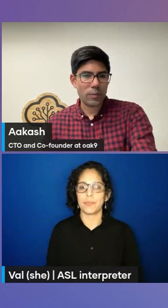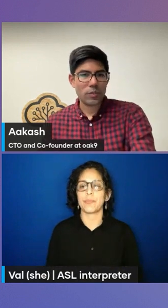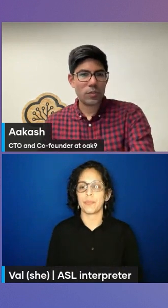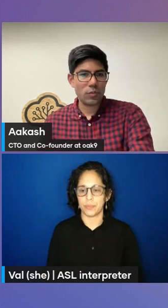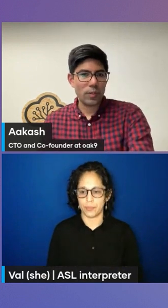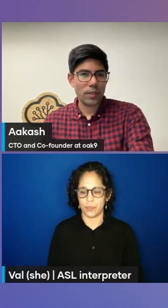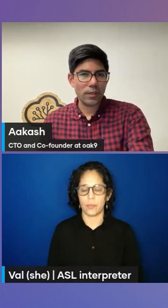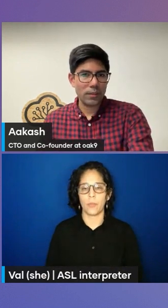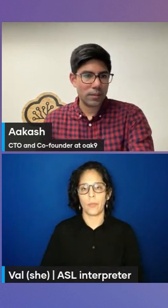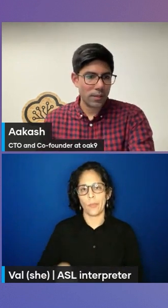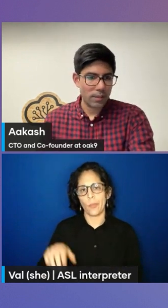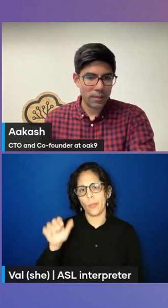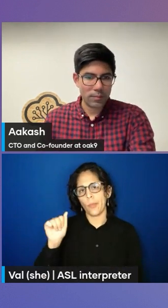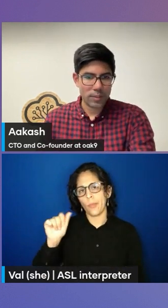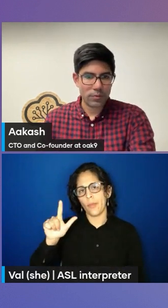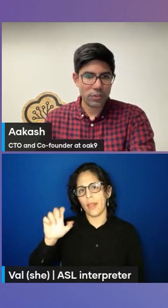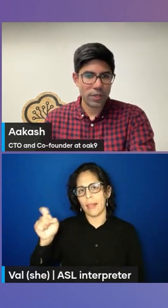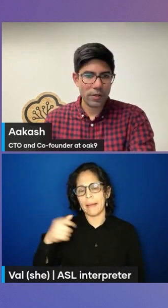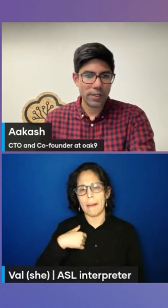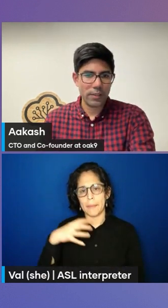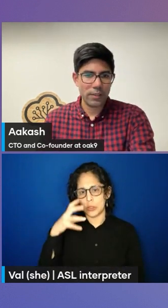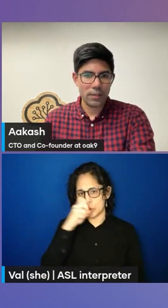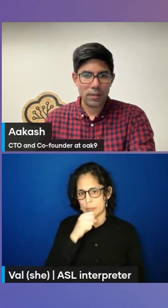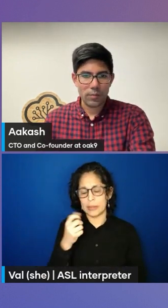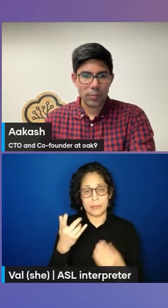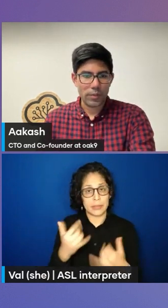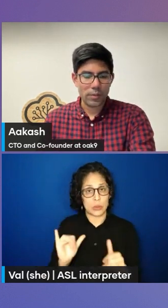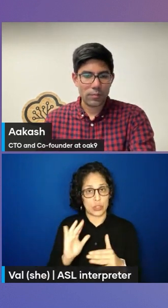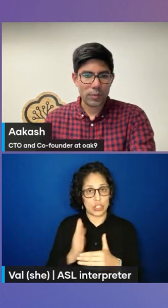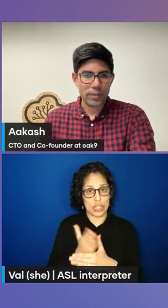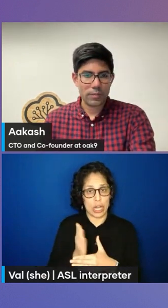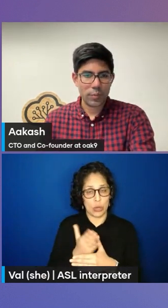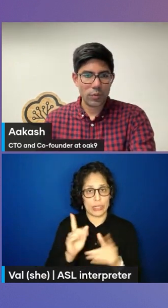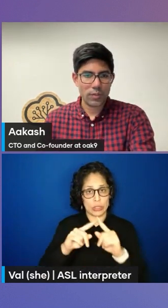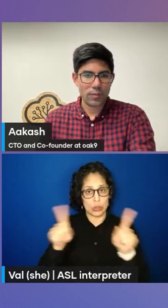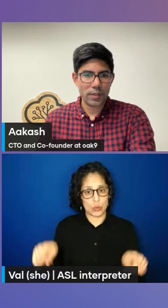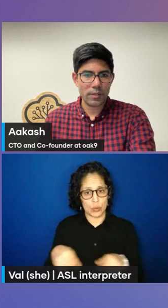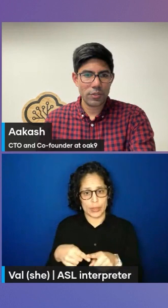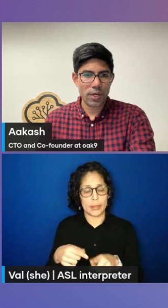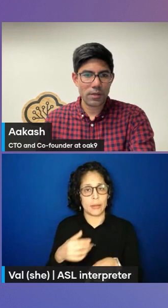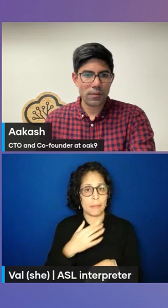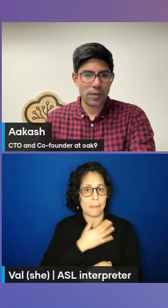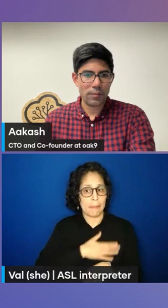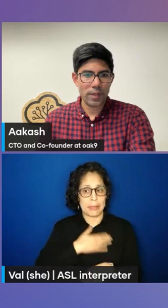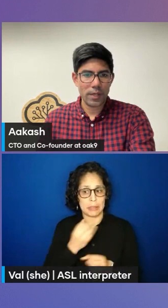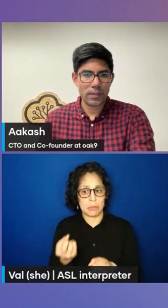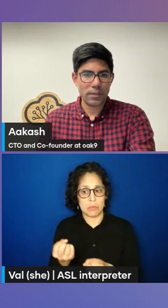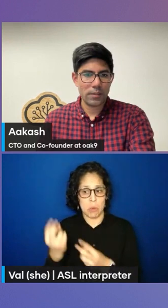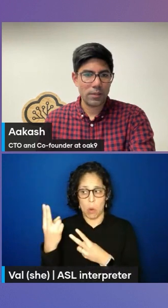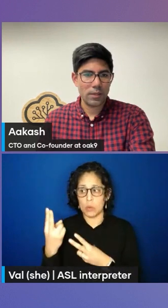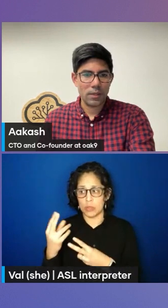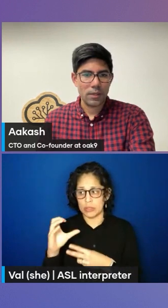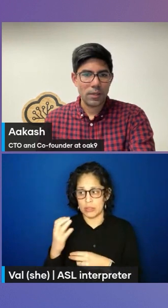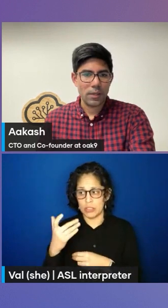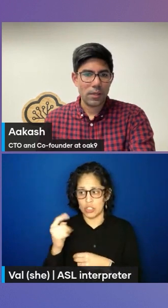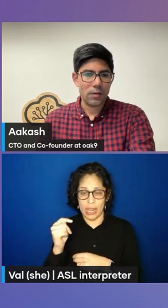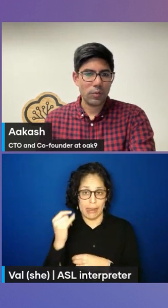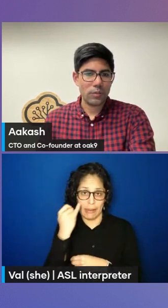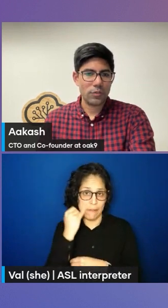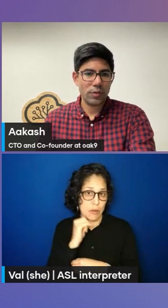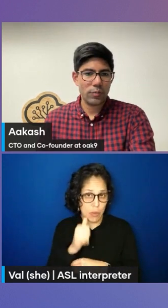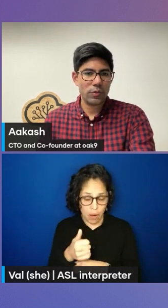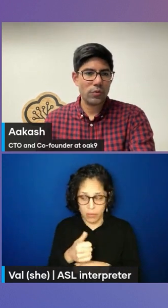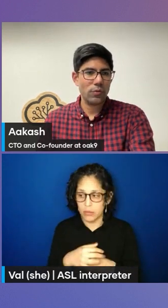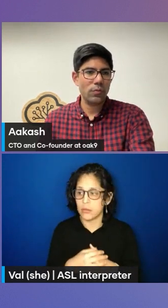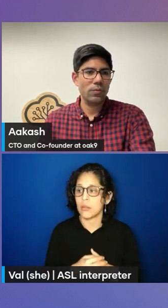Alex, I'm assuming that I'm still sharing, but please post something in the chat if I'm not. And I